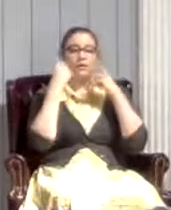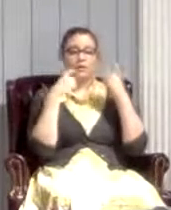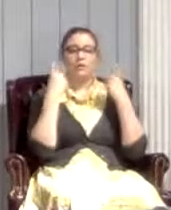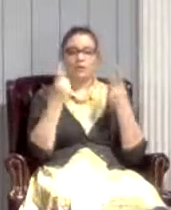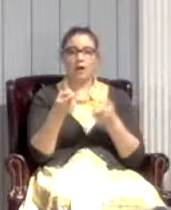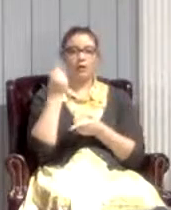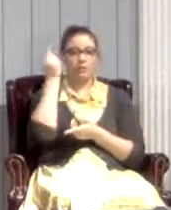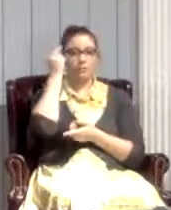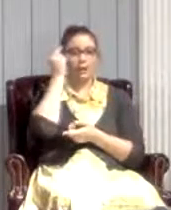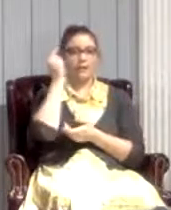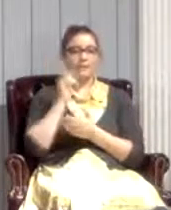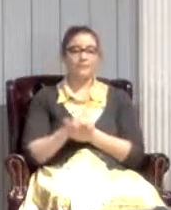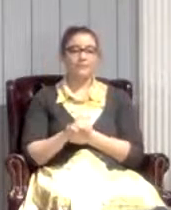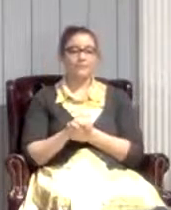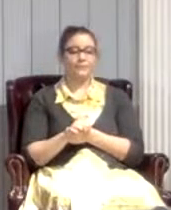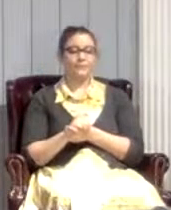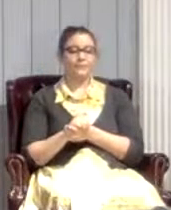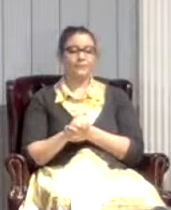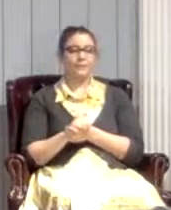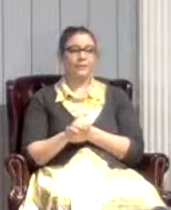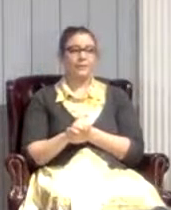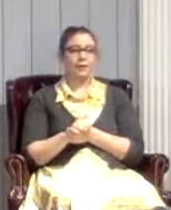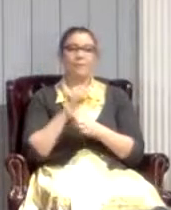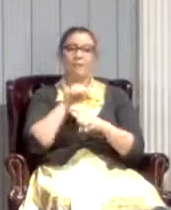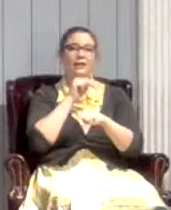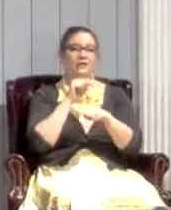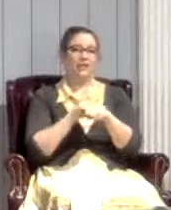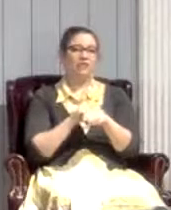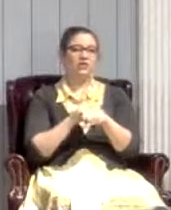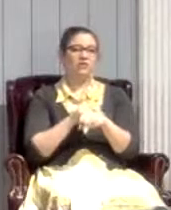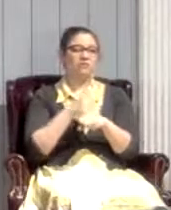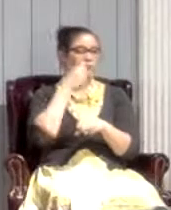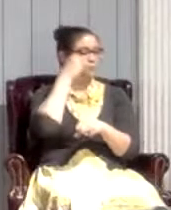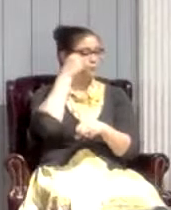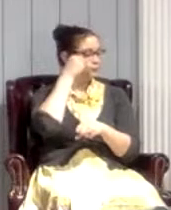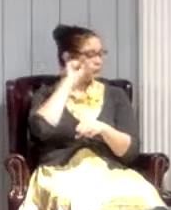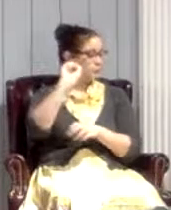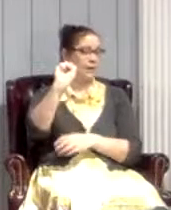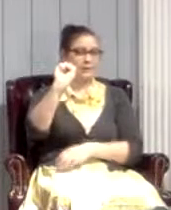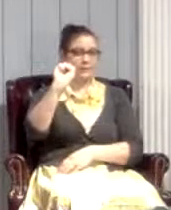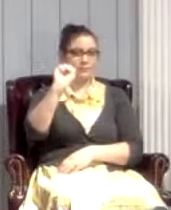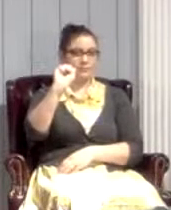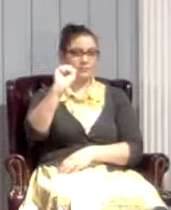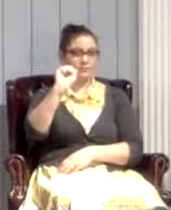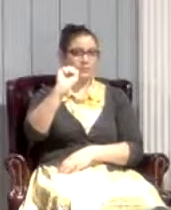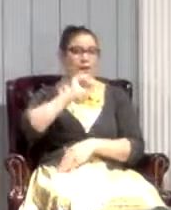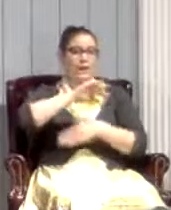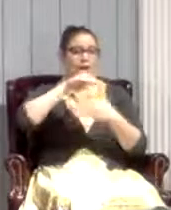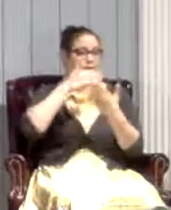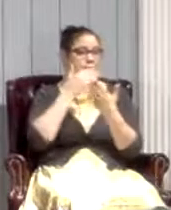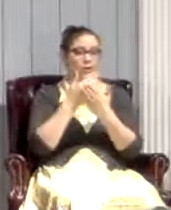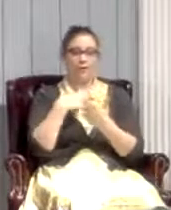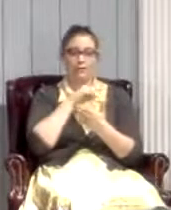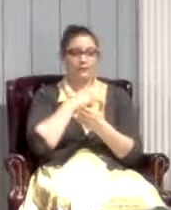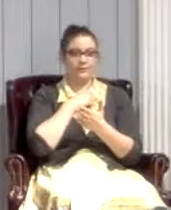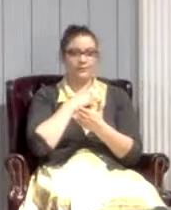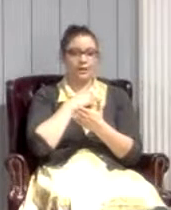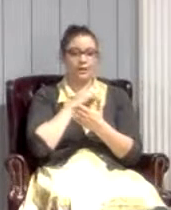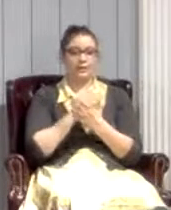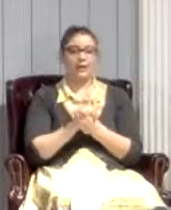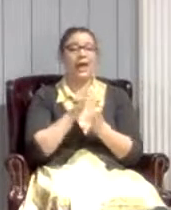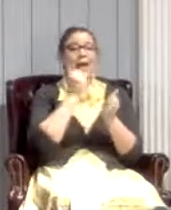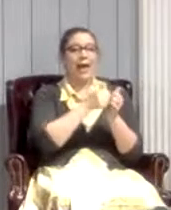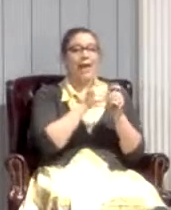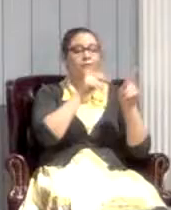true, the carnal mind is by nature rebellious. It's not obedient, it's rebellious. All of us, the truth is, every